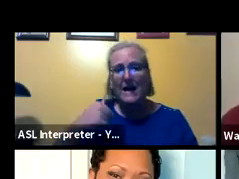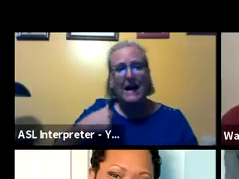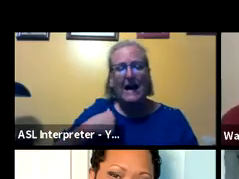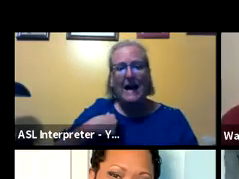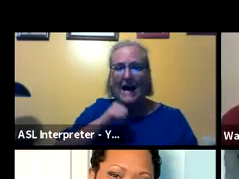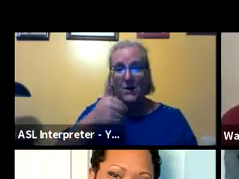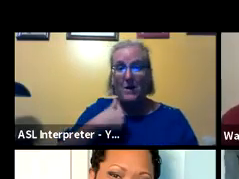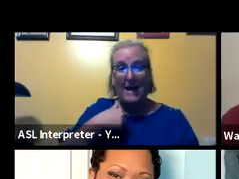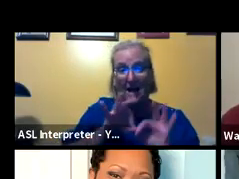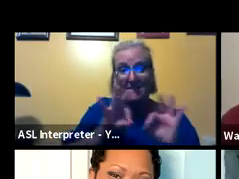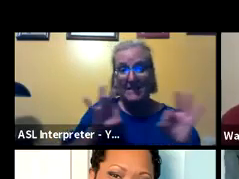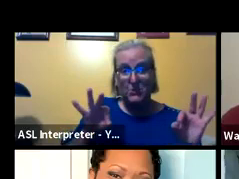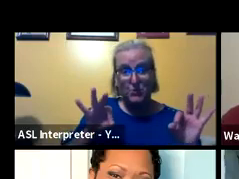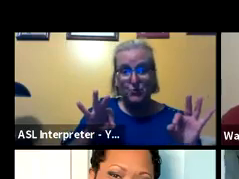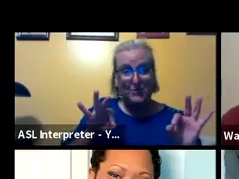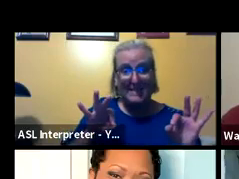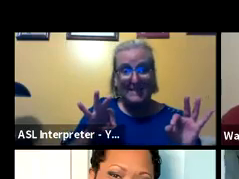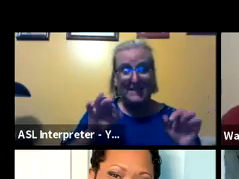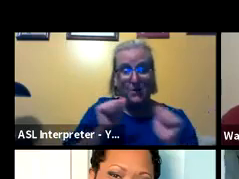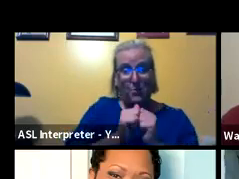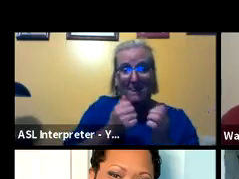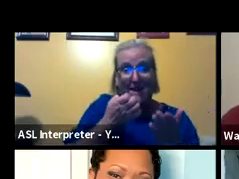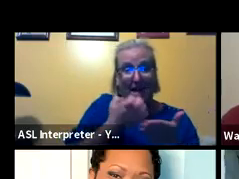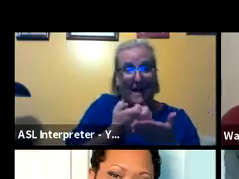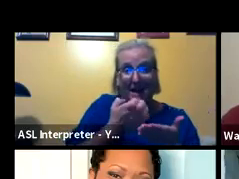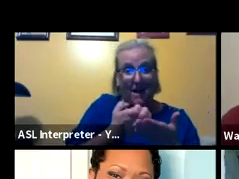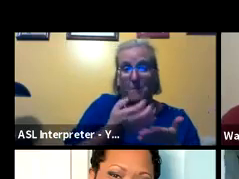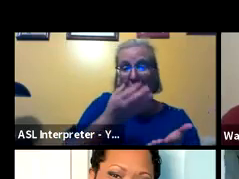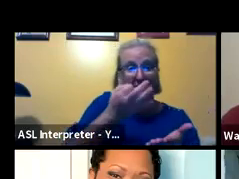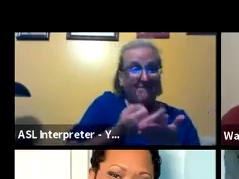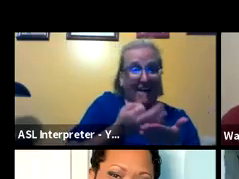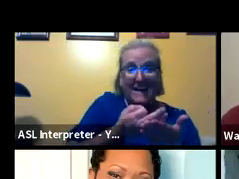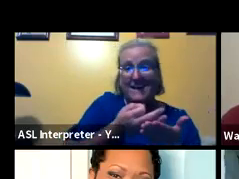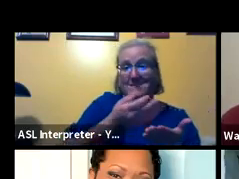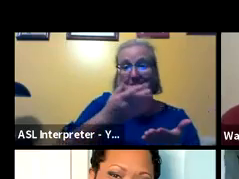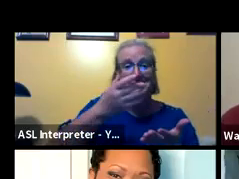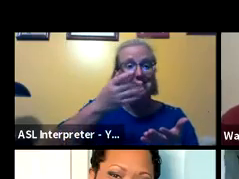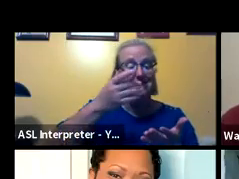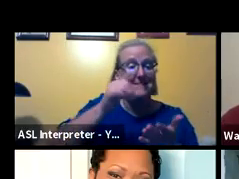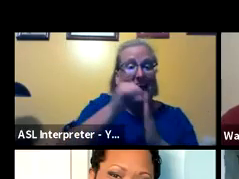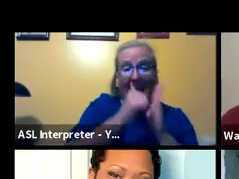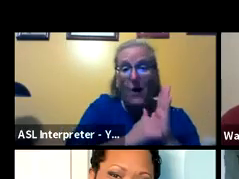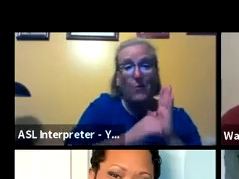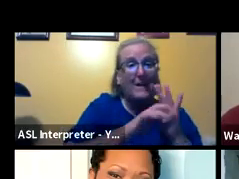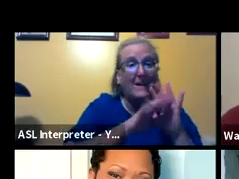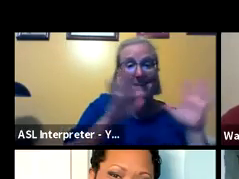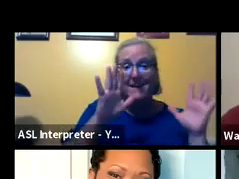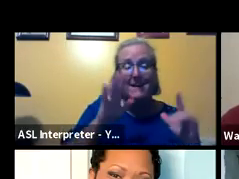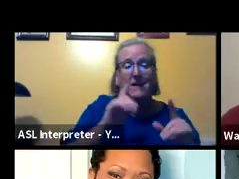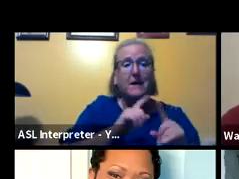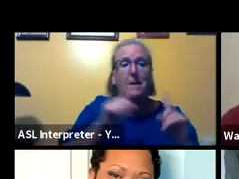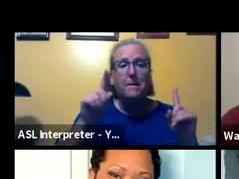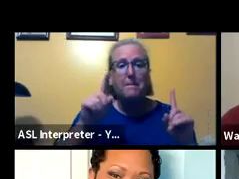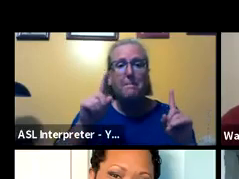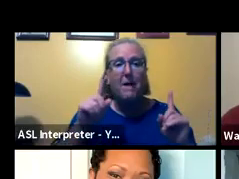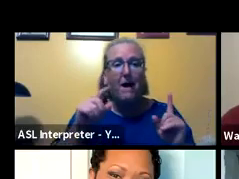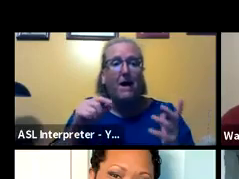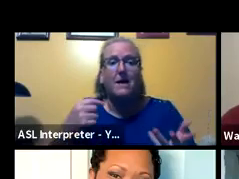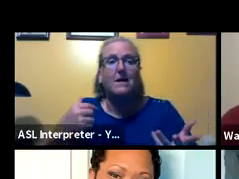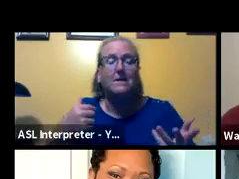any degrees in economics, finance, accounting, or any of that other stuff. I have been on it for 10